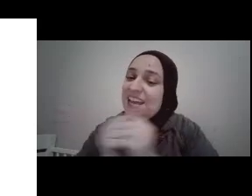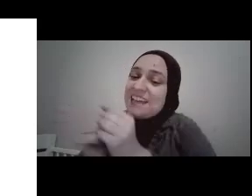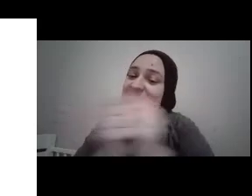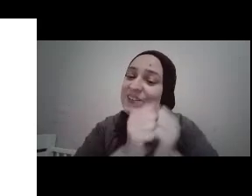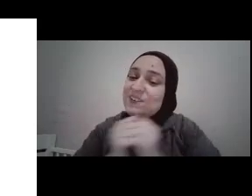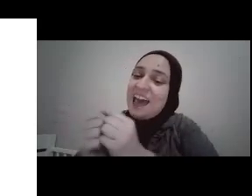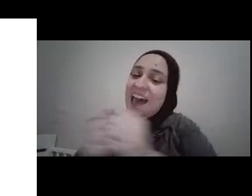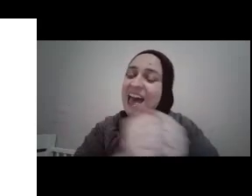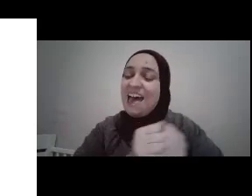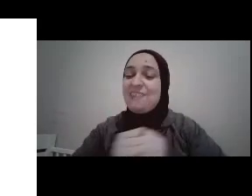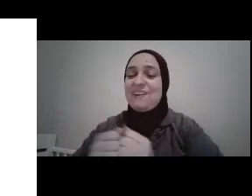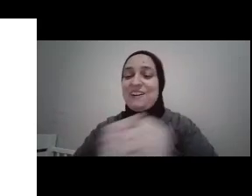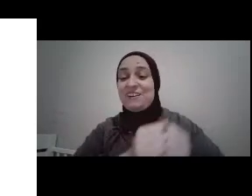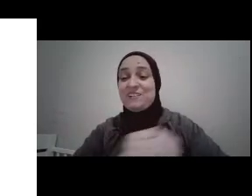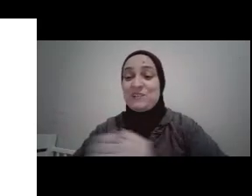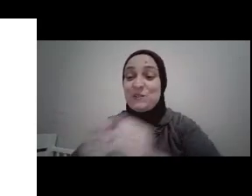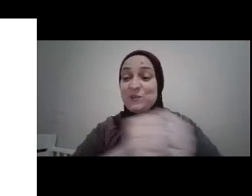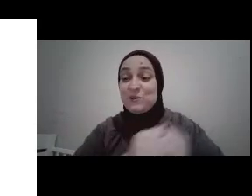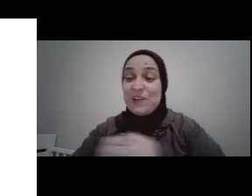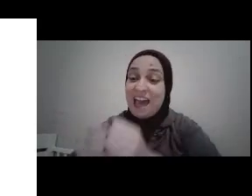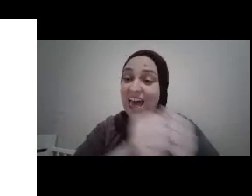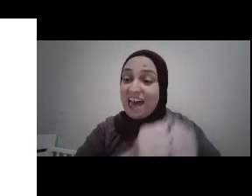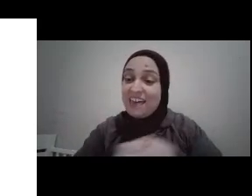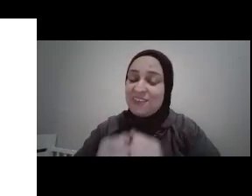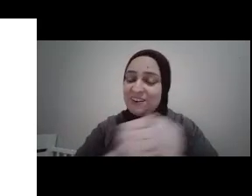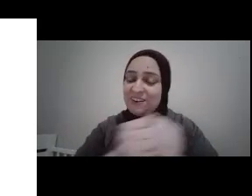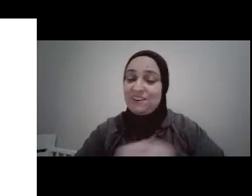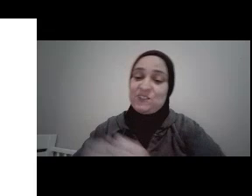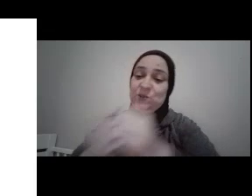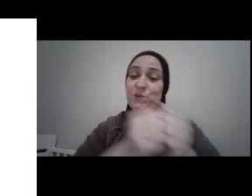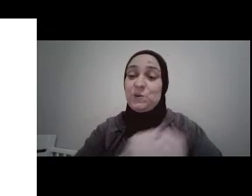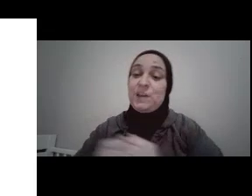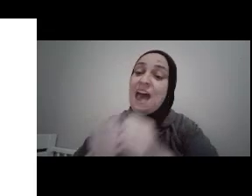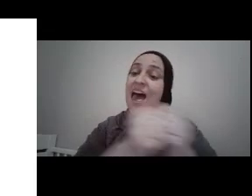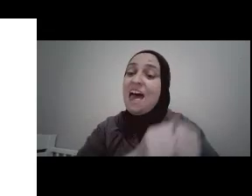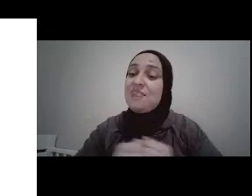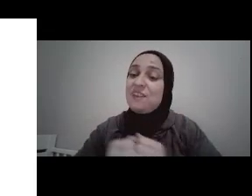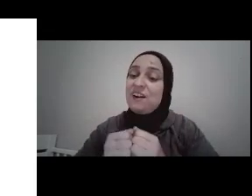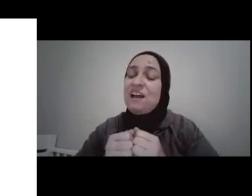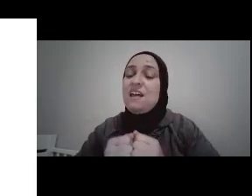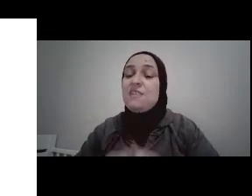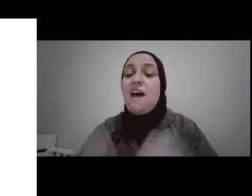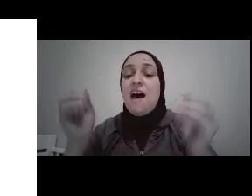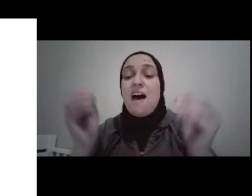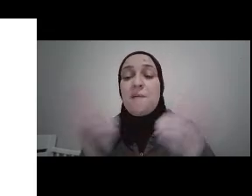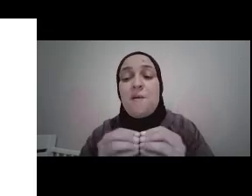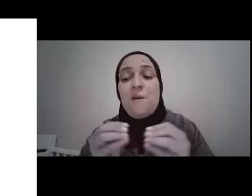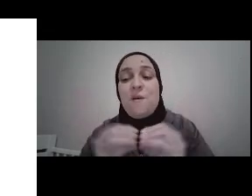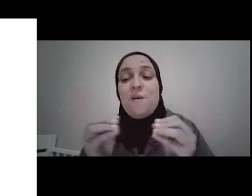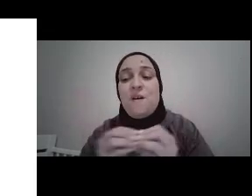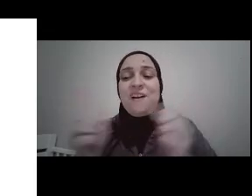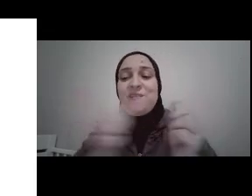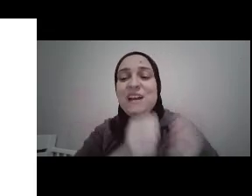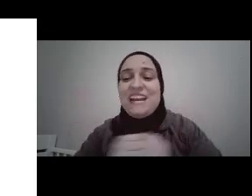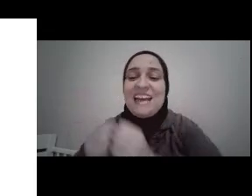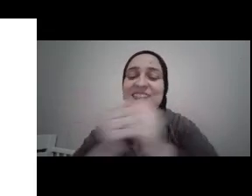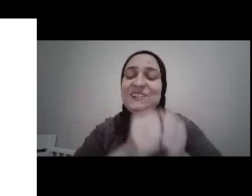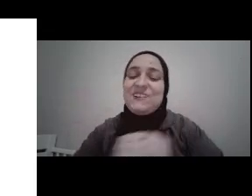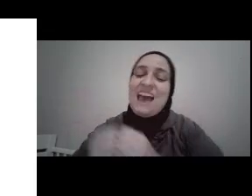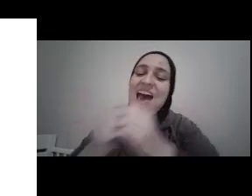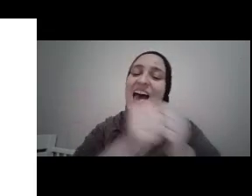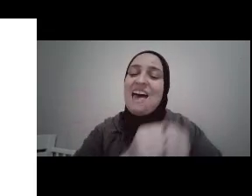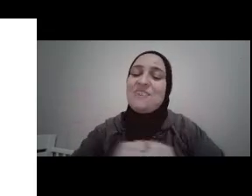we get together, together, together, the more we